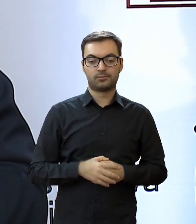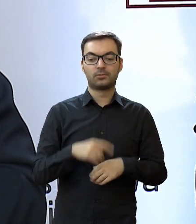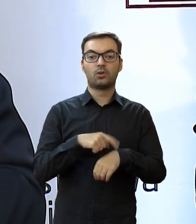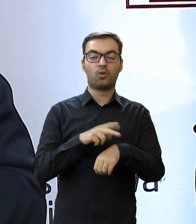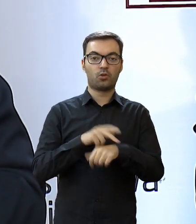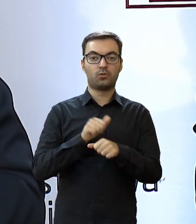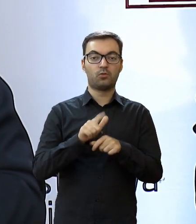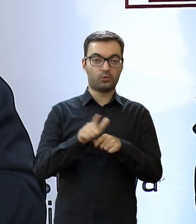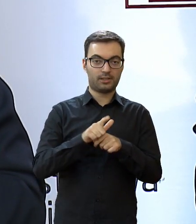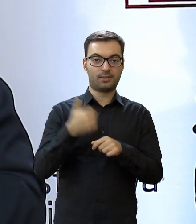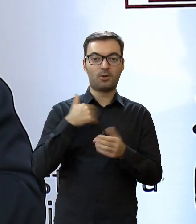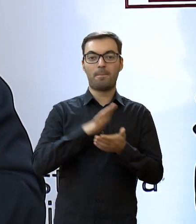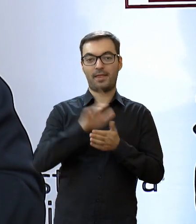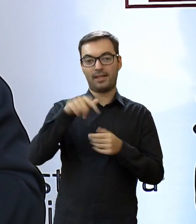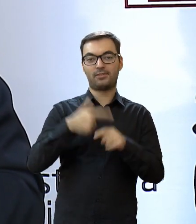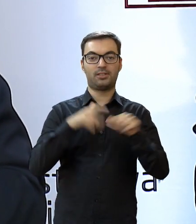District number 21, Opole,